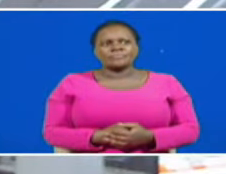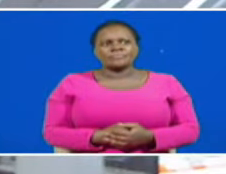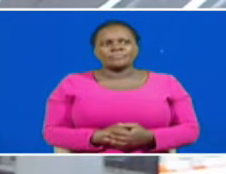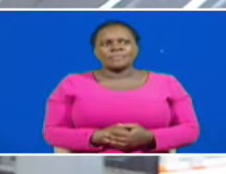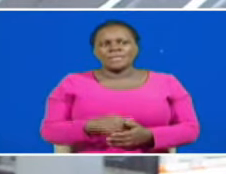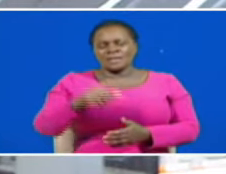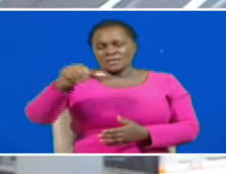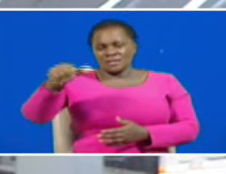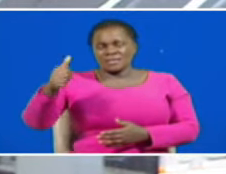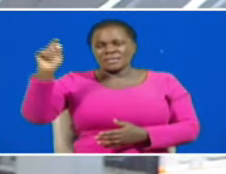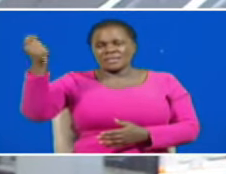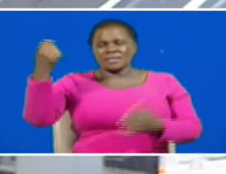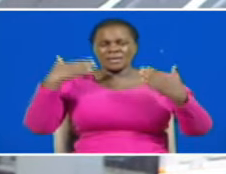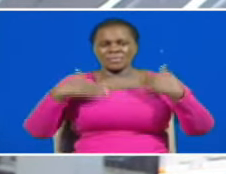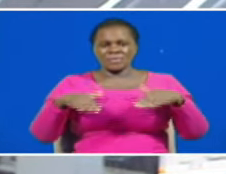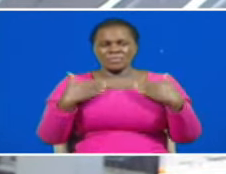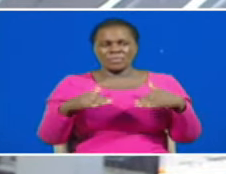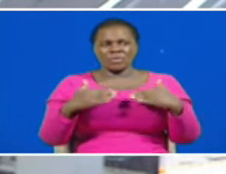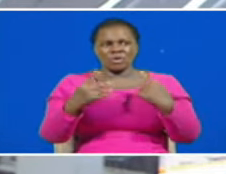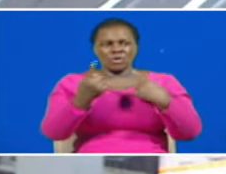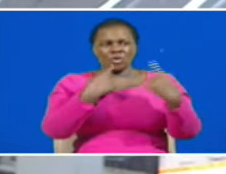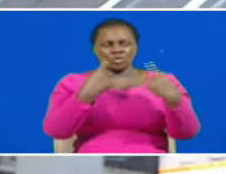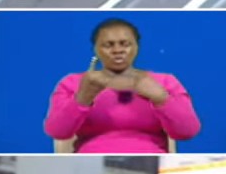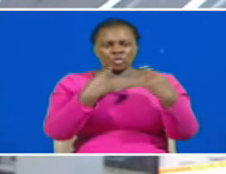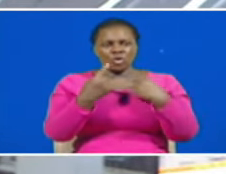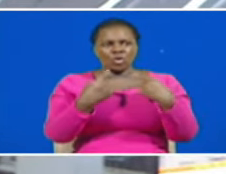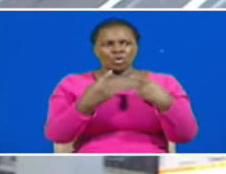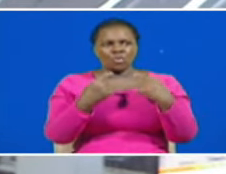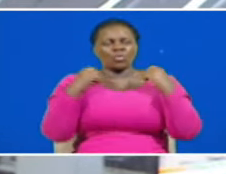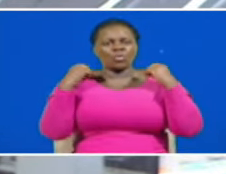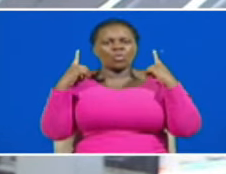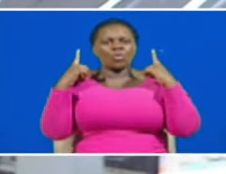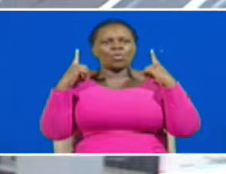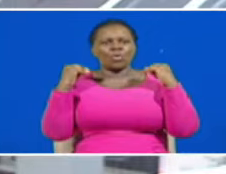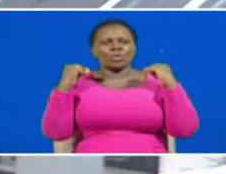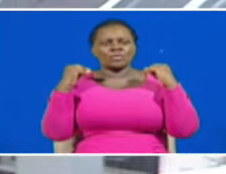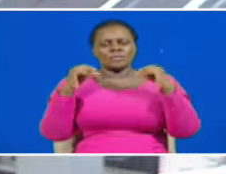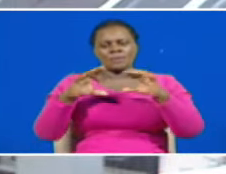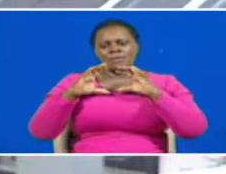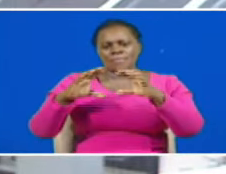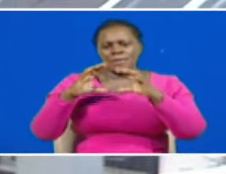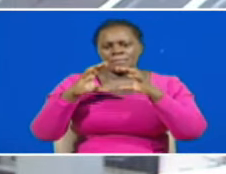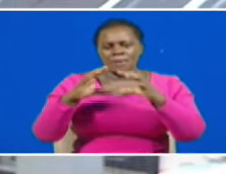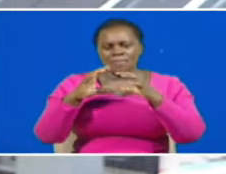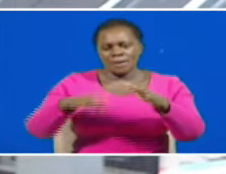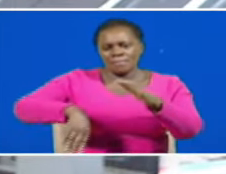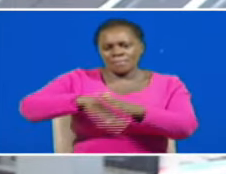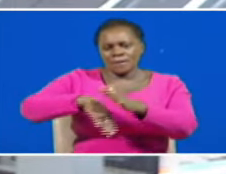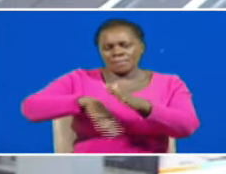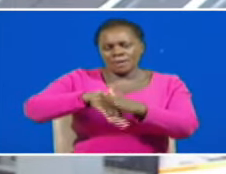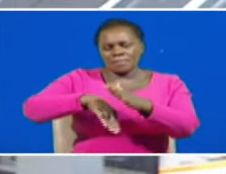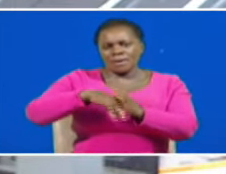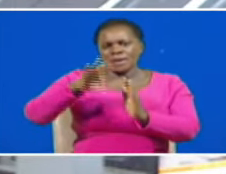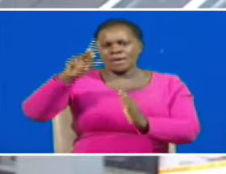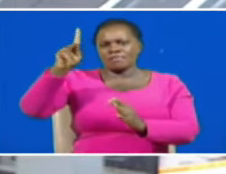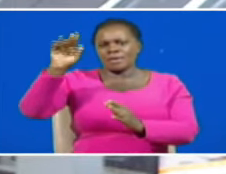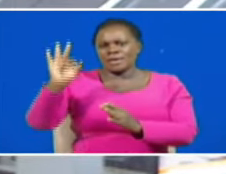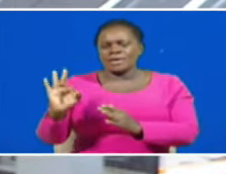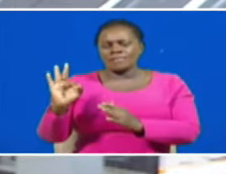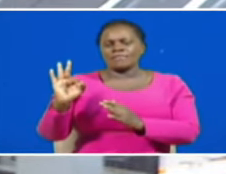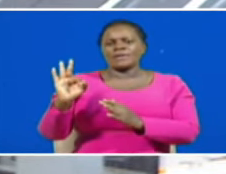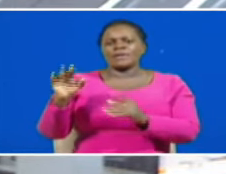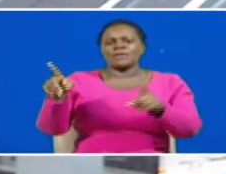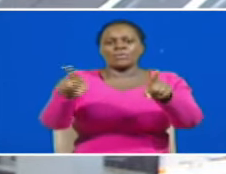Naam, kwingineko kwamba Kenya imehongerewa kwa uwenyeji wa mafunzo wa shirikisho la soka nchini kwa kufunzi